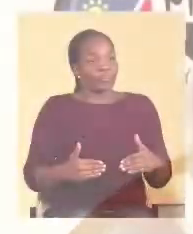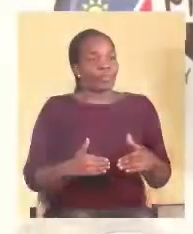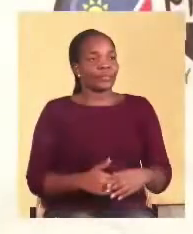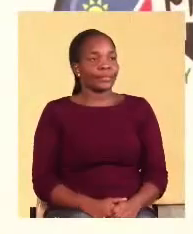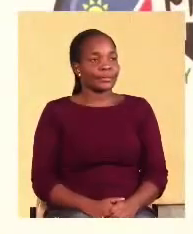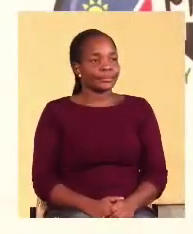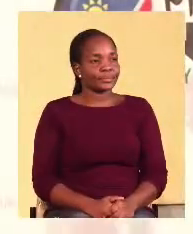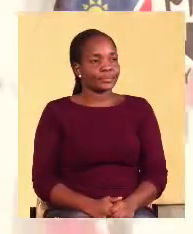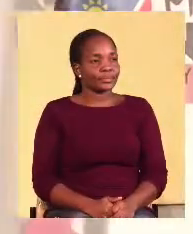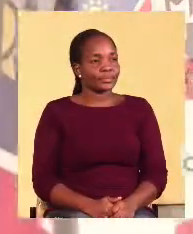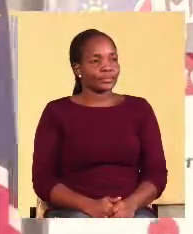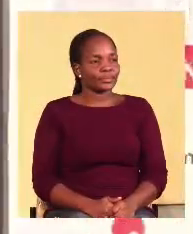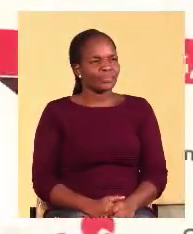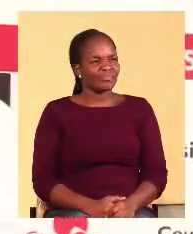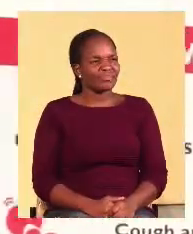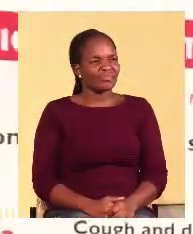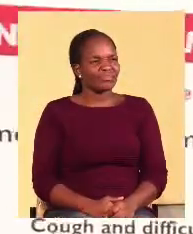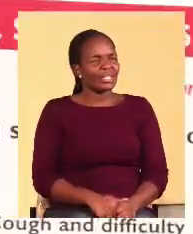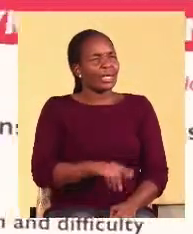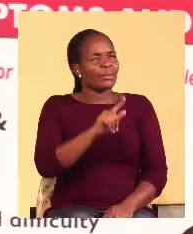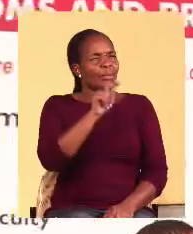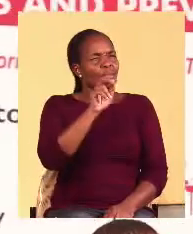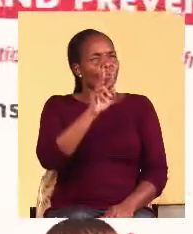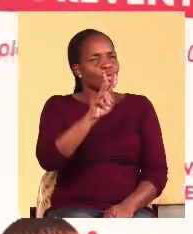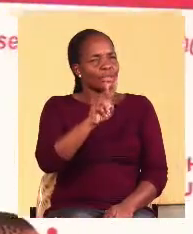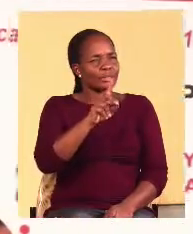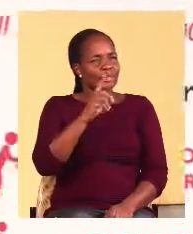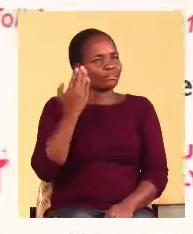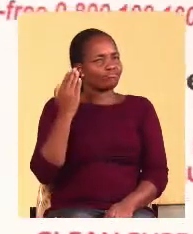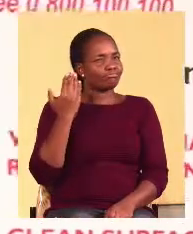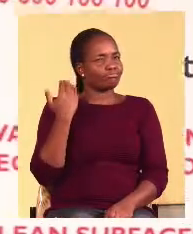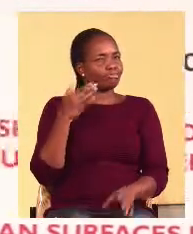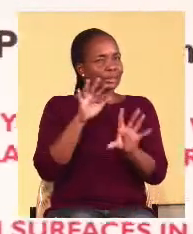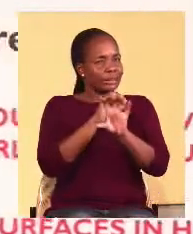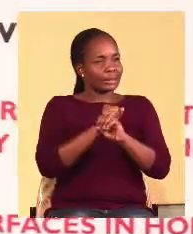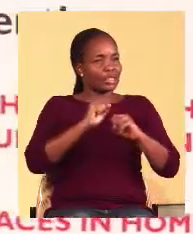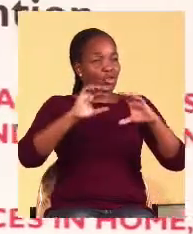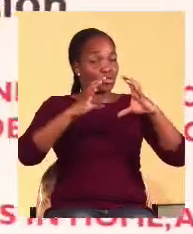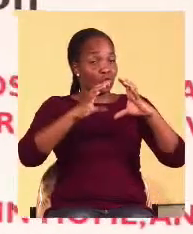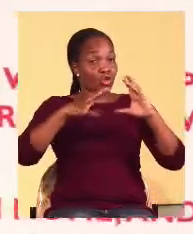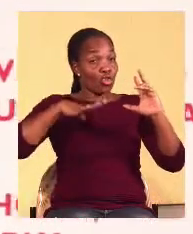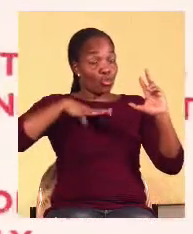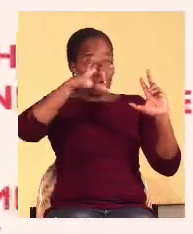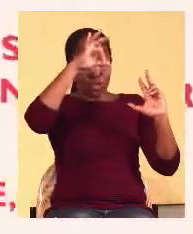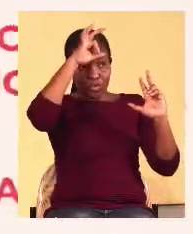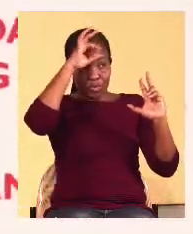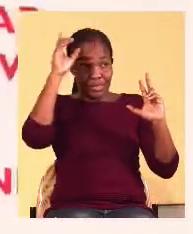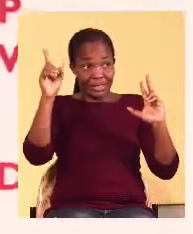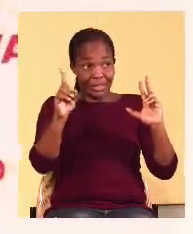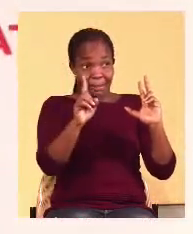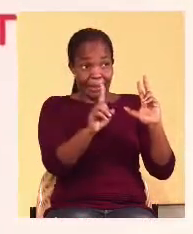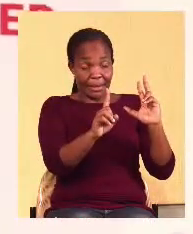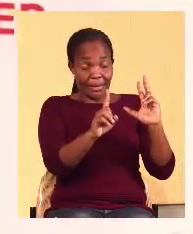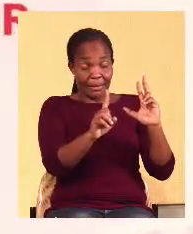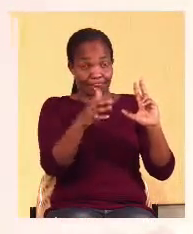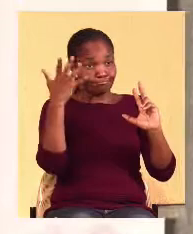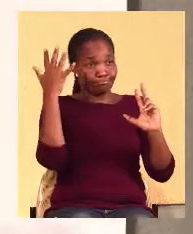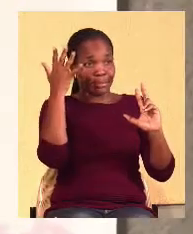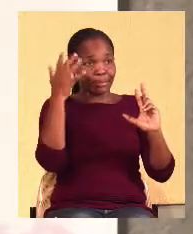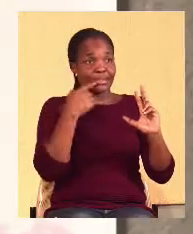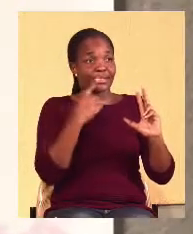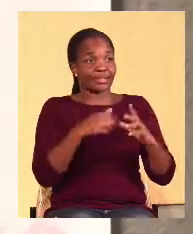Last night on national radio, on national television, 8 o'clock news, Commissioner Shikongo actually lamented the fact